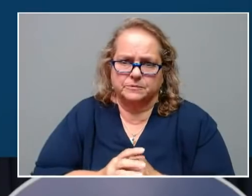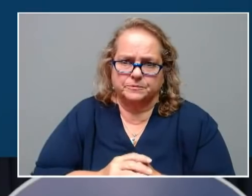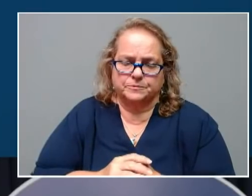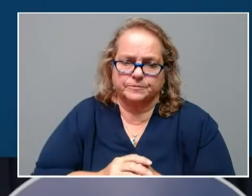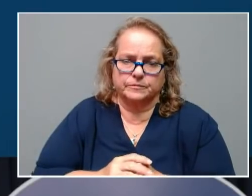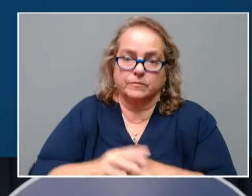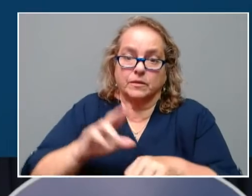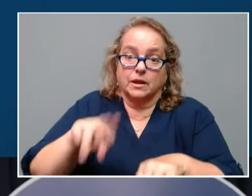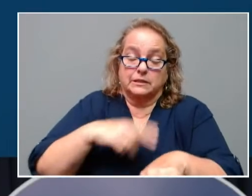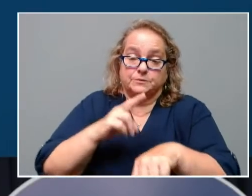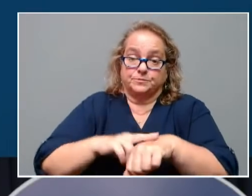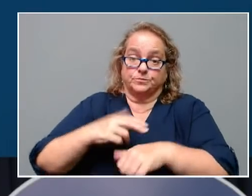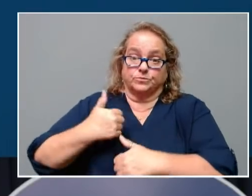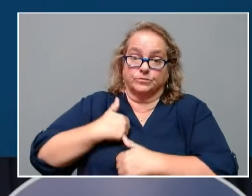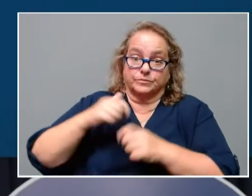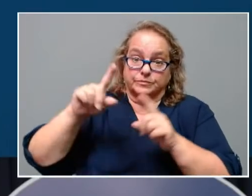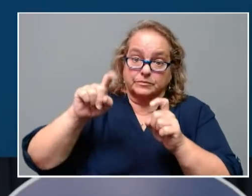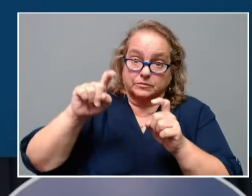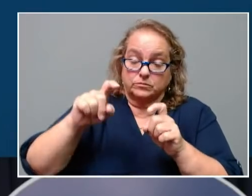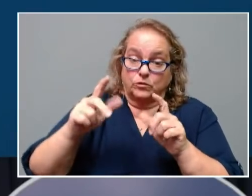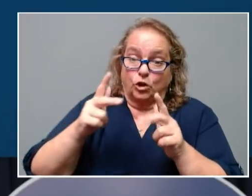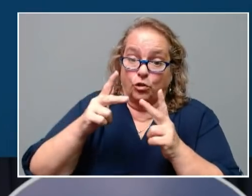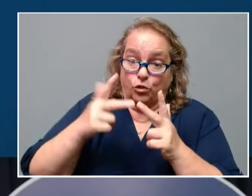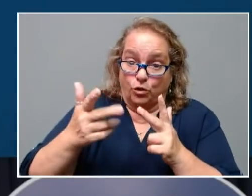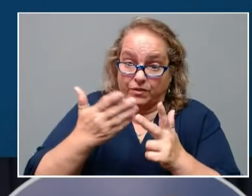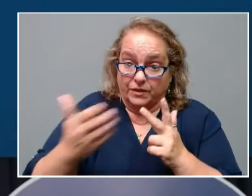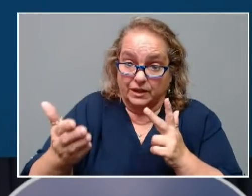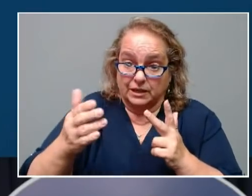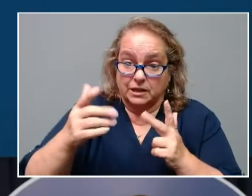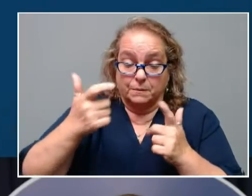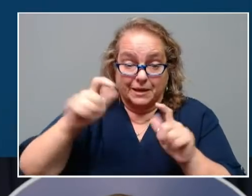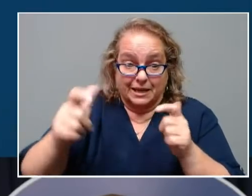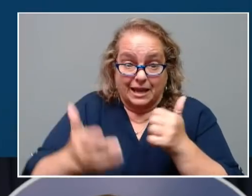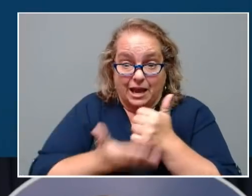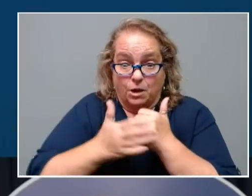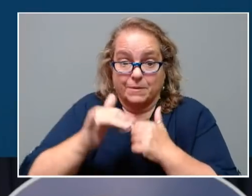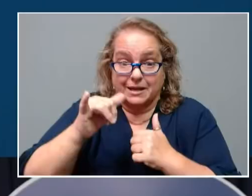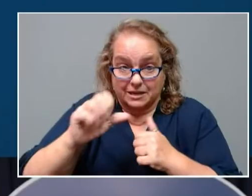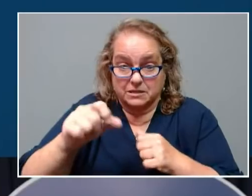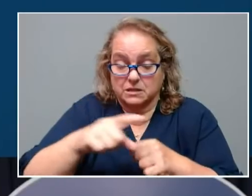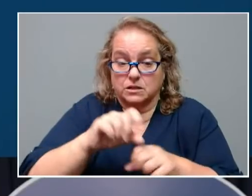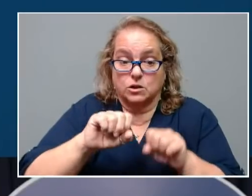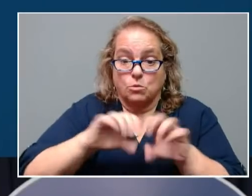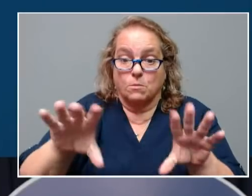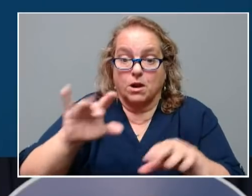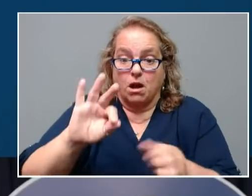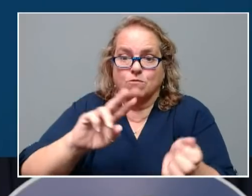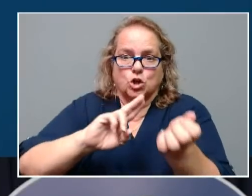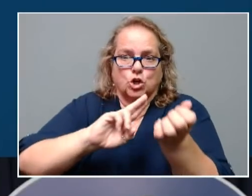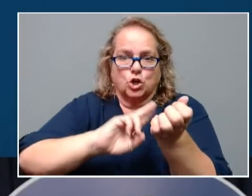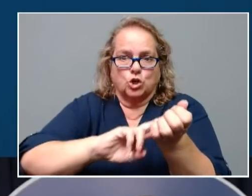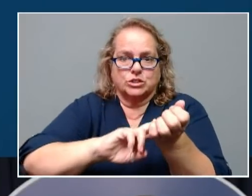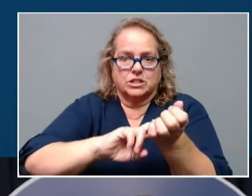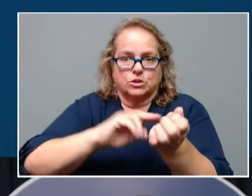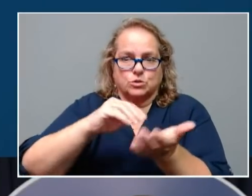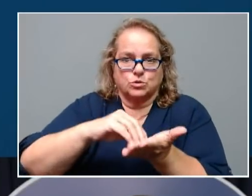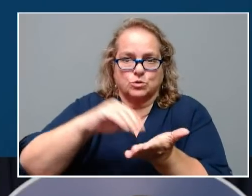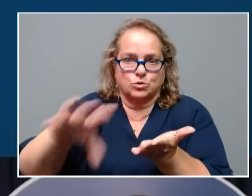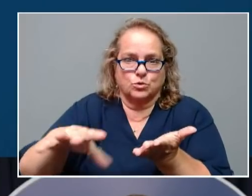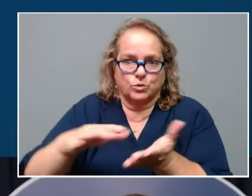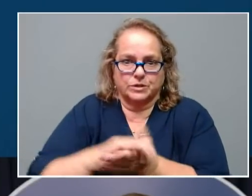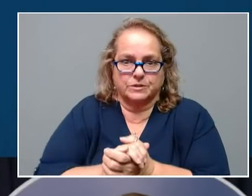testing. Third thing that has been a big help has been the deployment of nursing students. I got to tell you, our